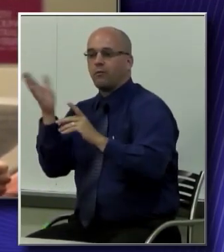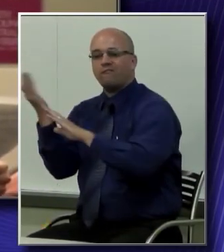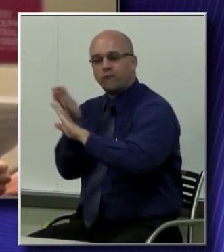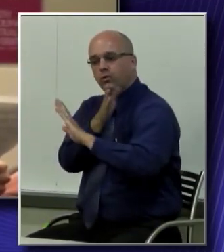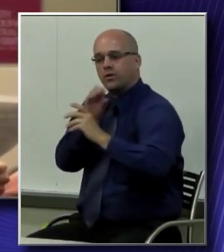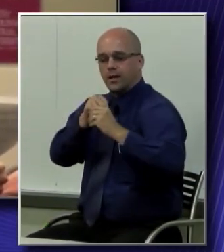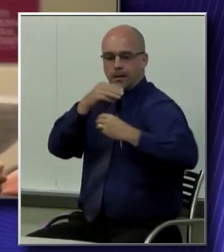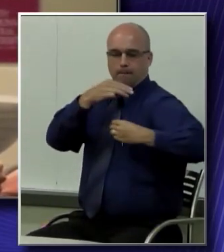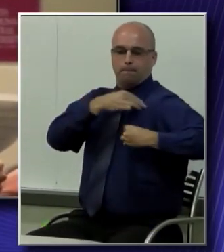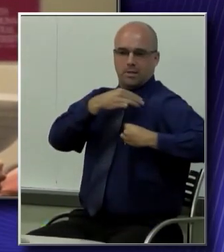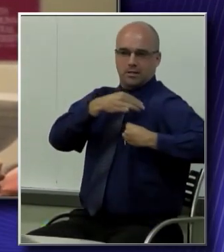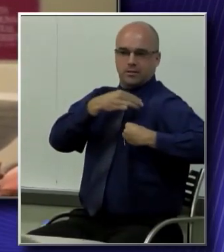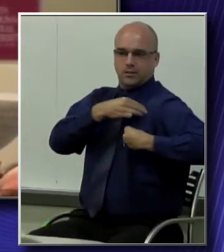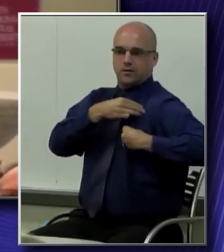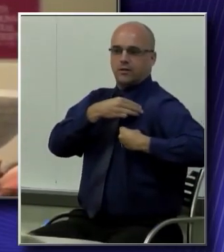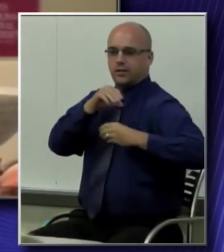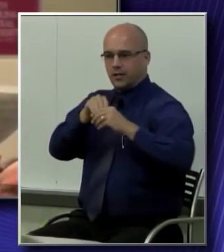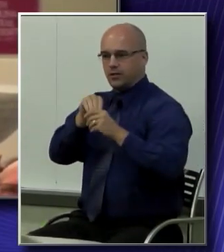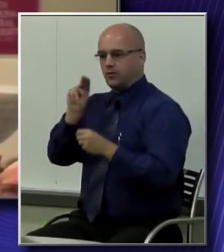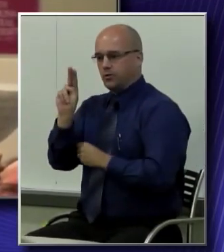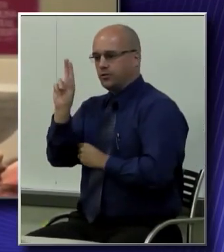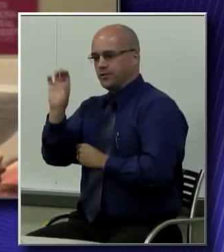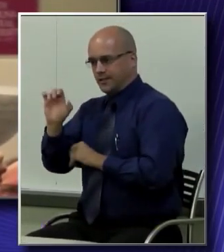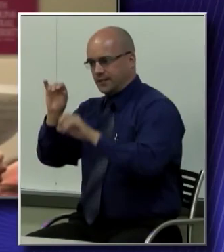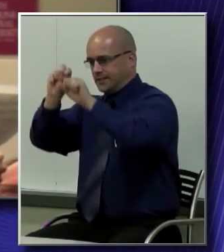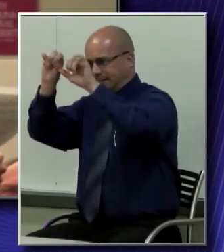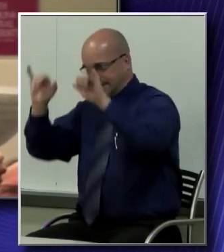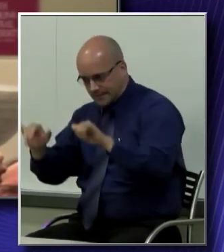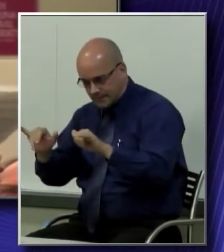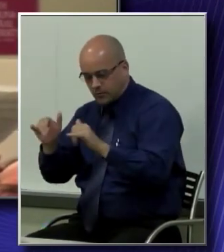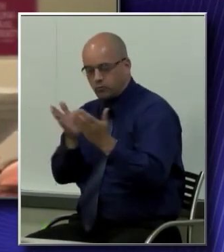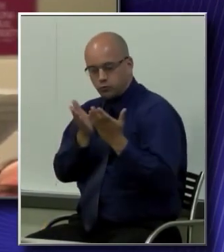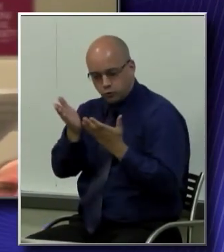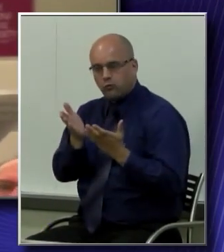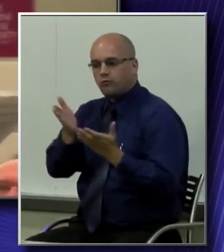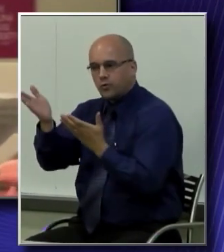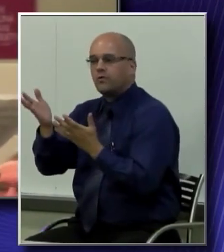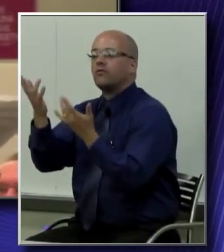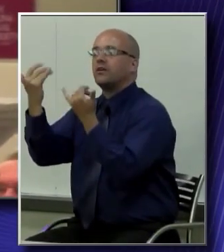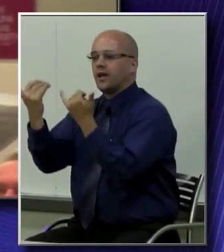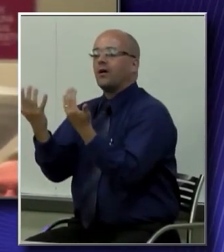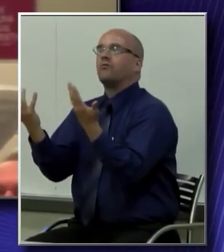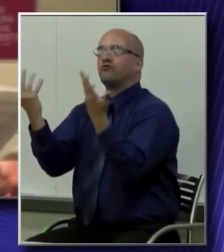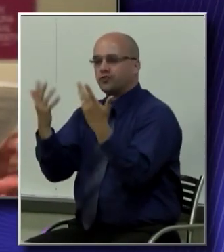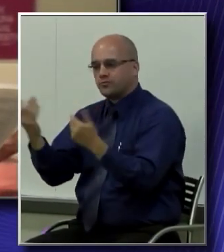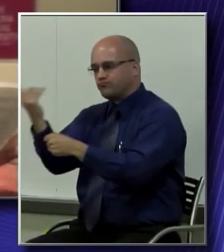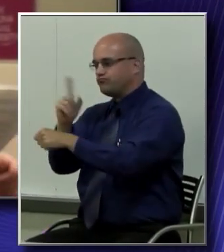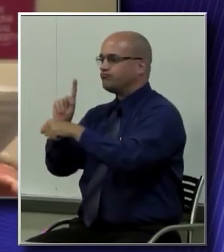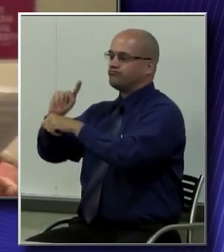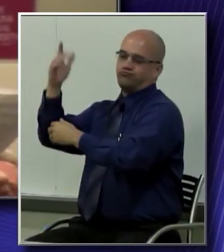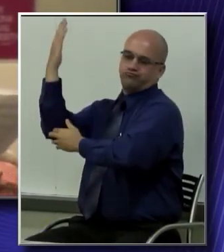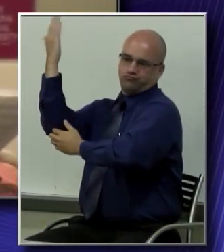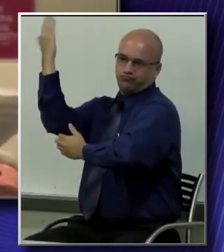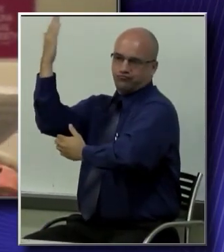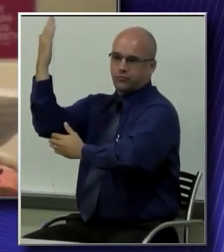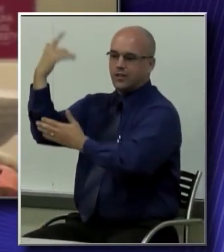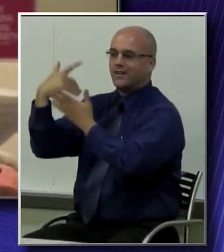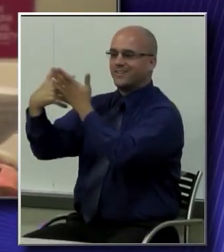and continues to serve at his retirement community, giving lectures on the expansion of NATO without notes,